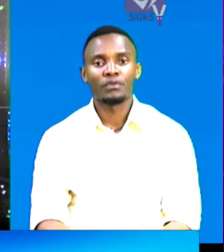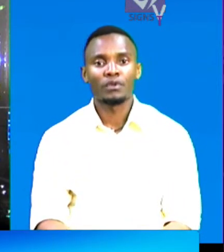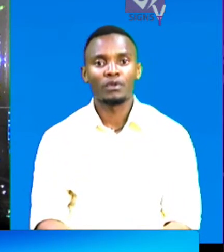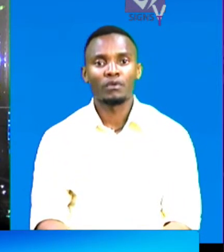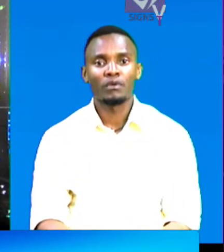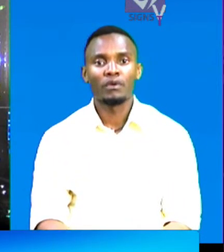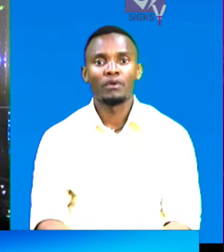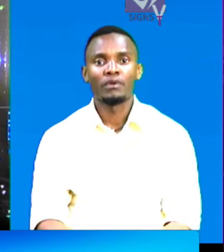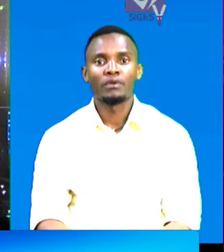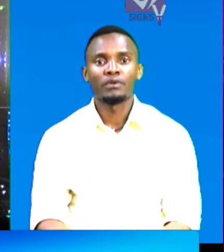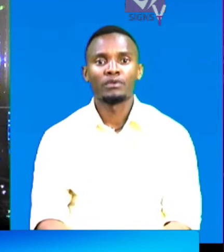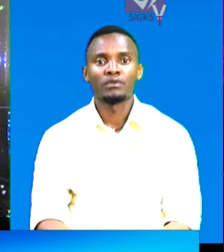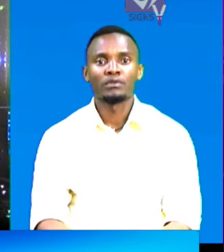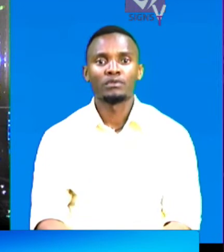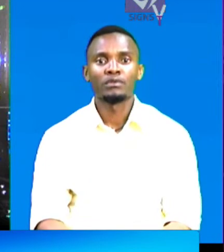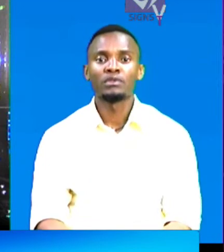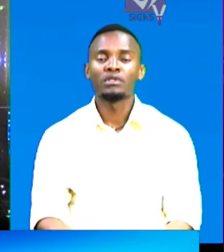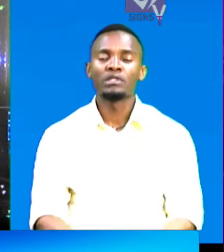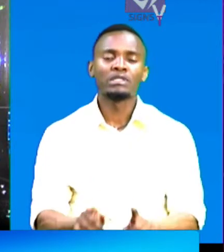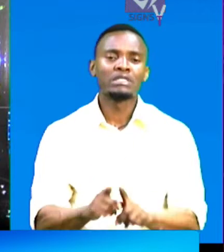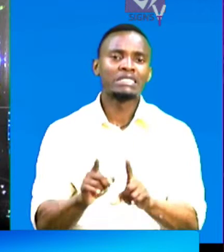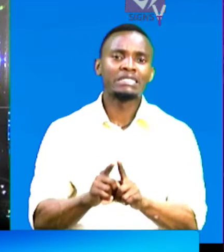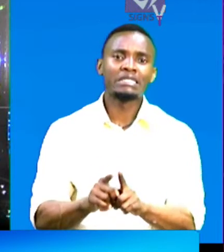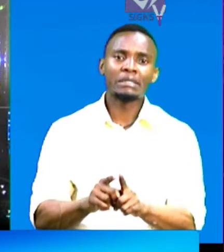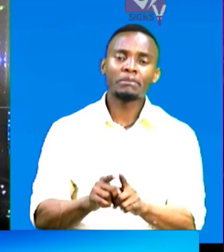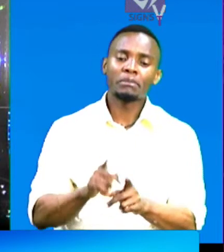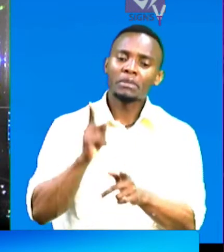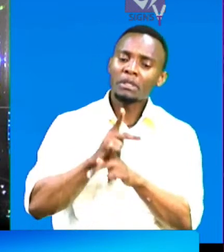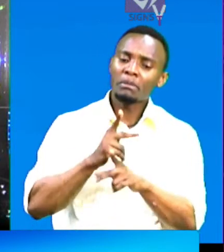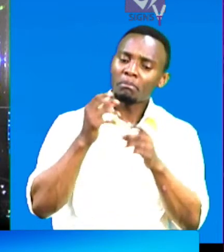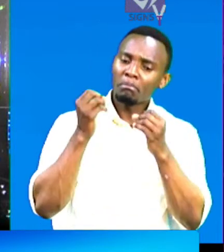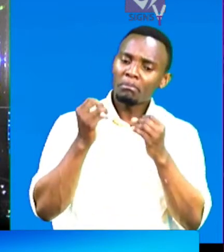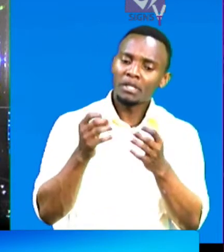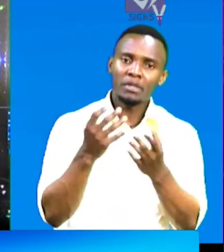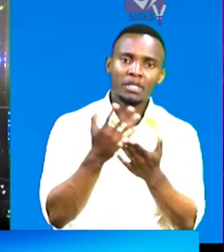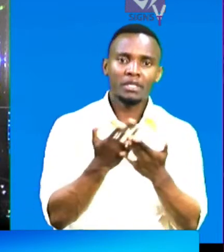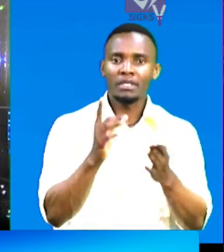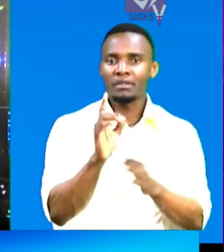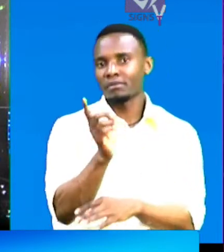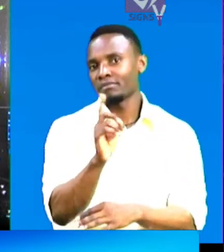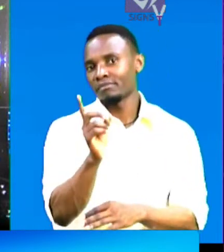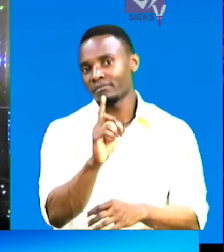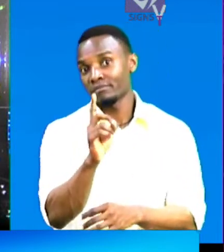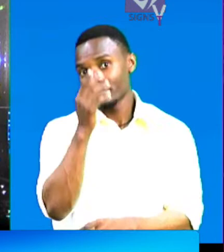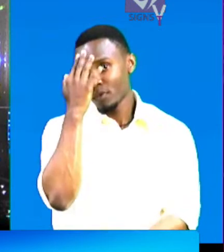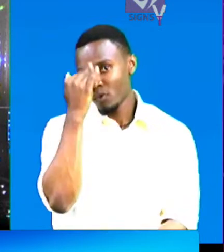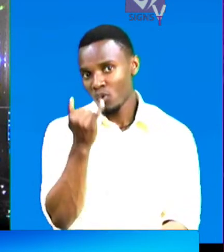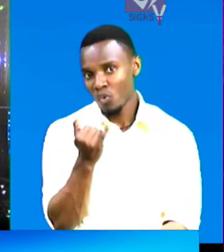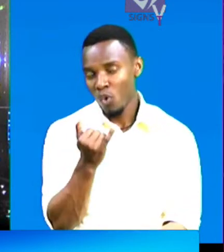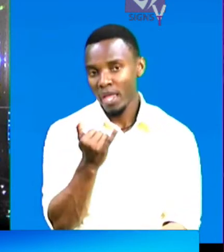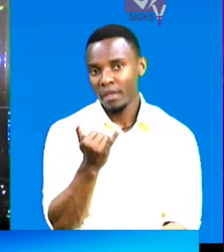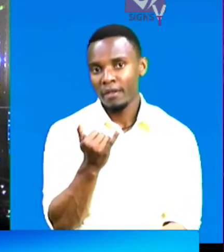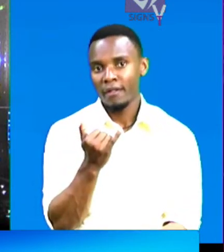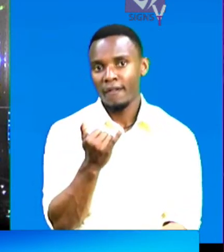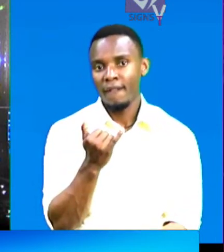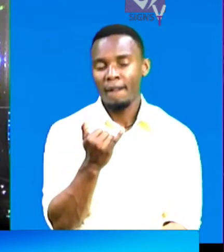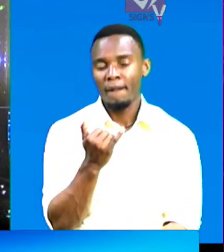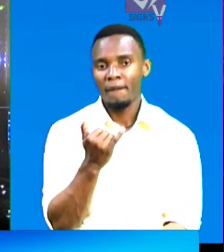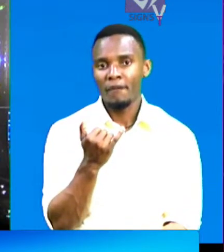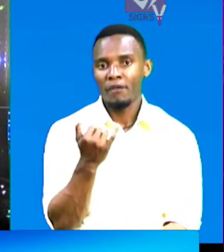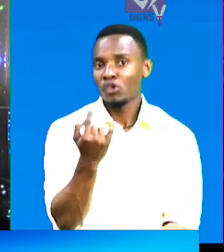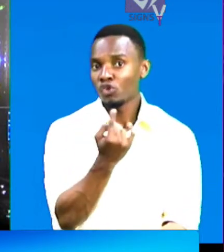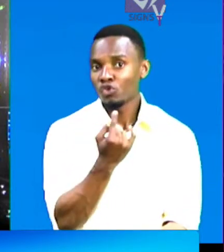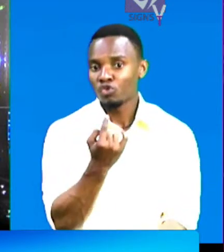don't have to store large amount of stock, because you just